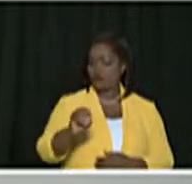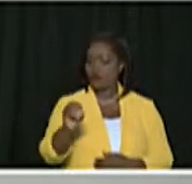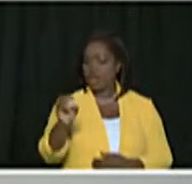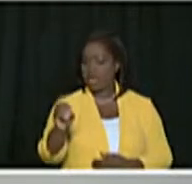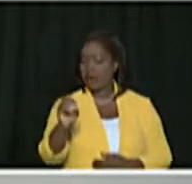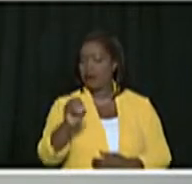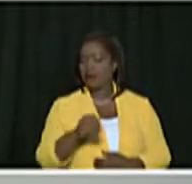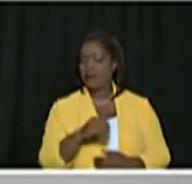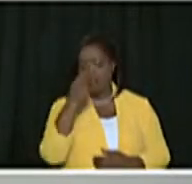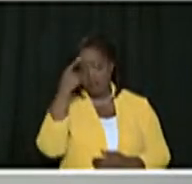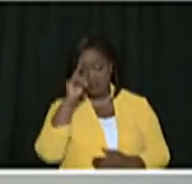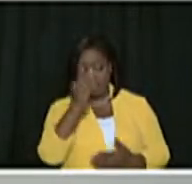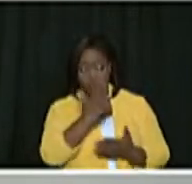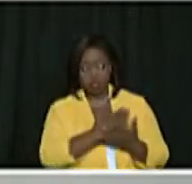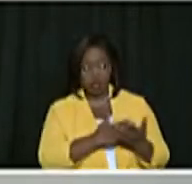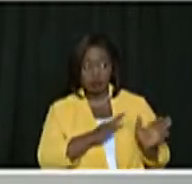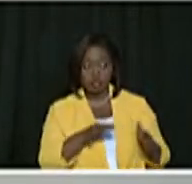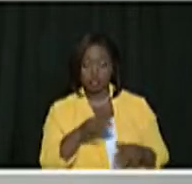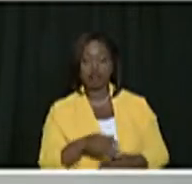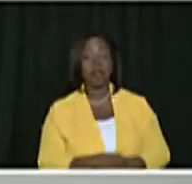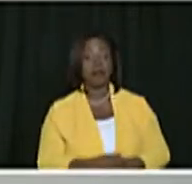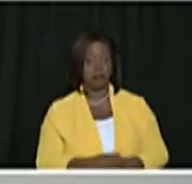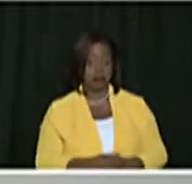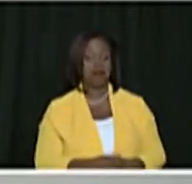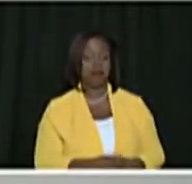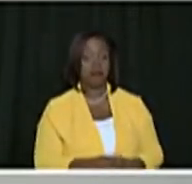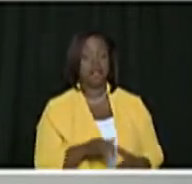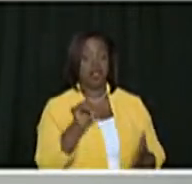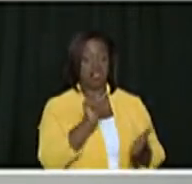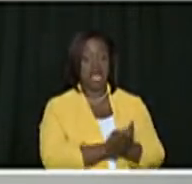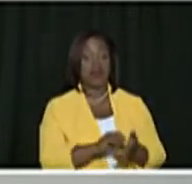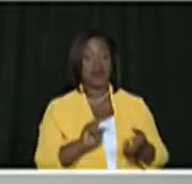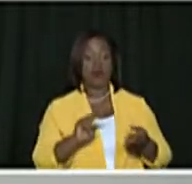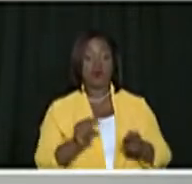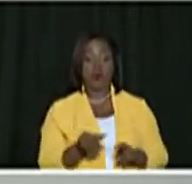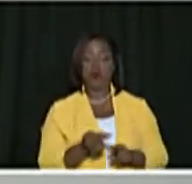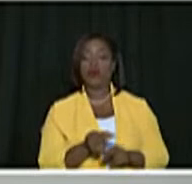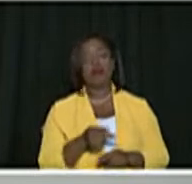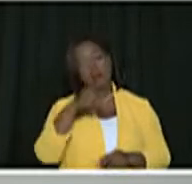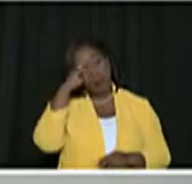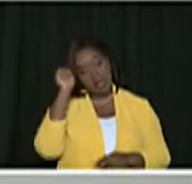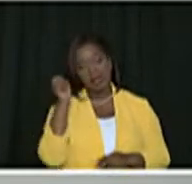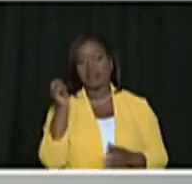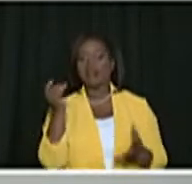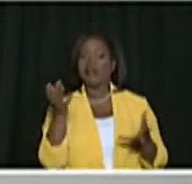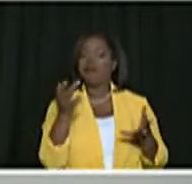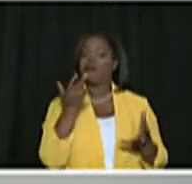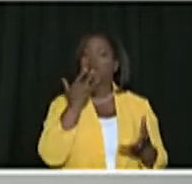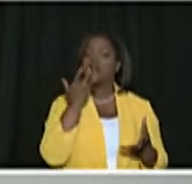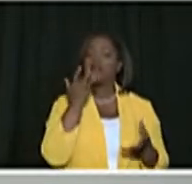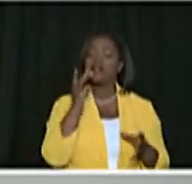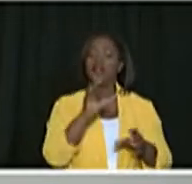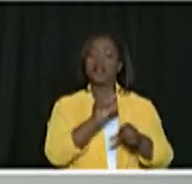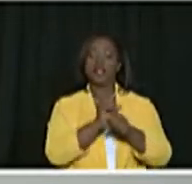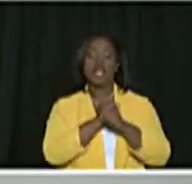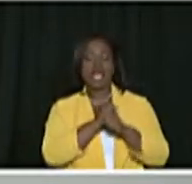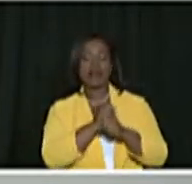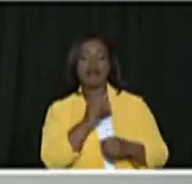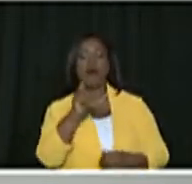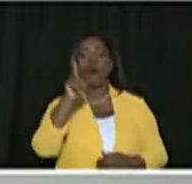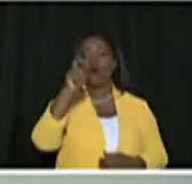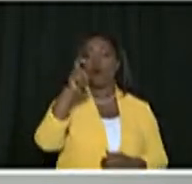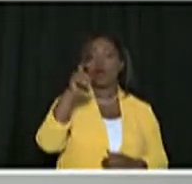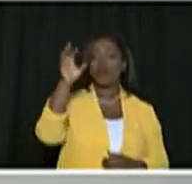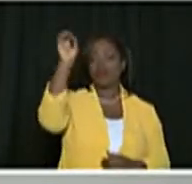may matter, right? So you have to also, again, I go back to understanding our children, because you have to understand what motivates them. That may not